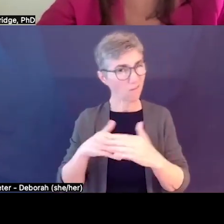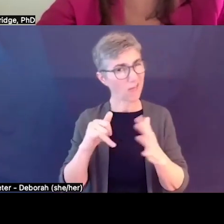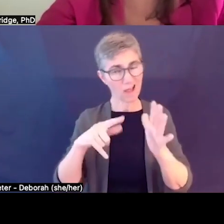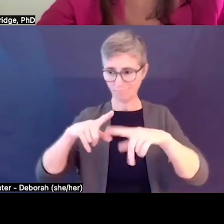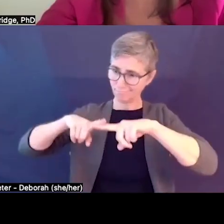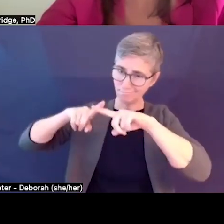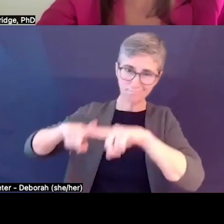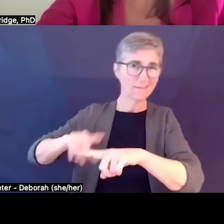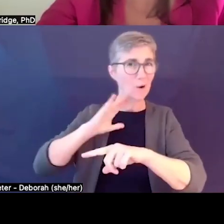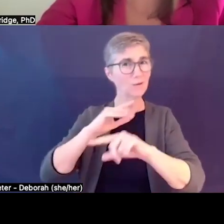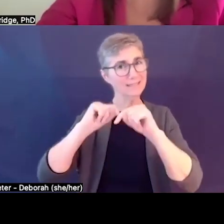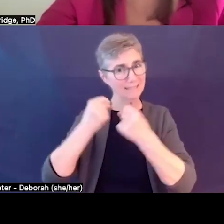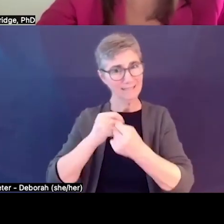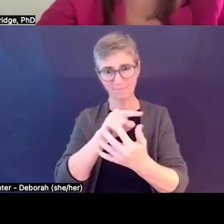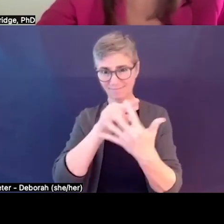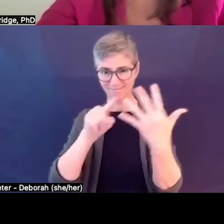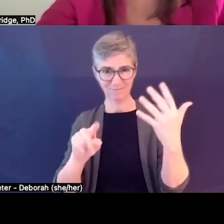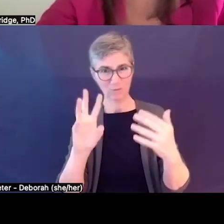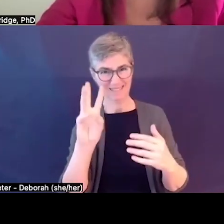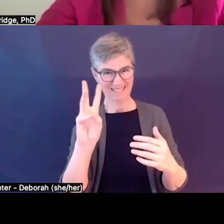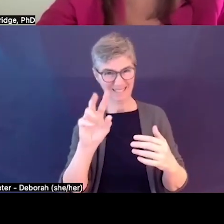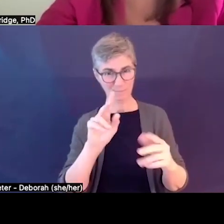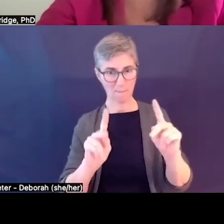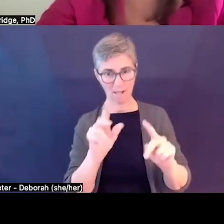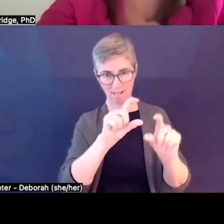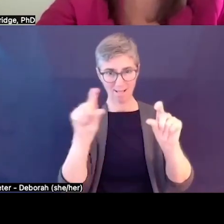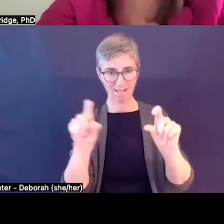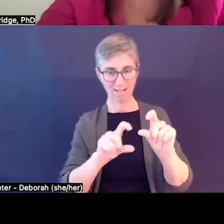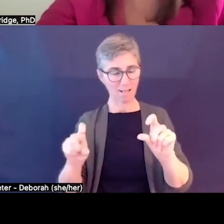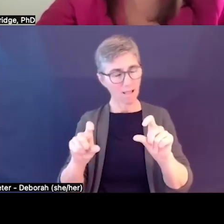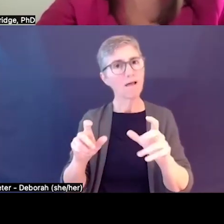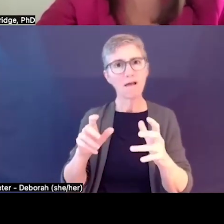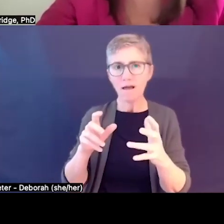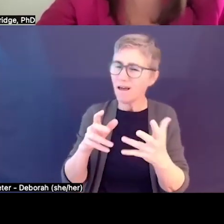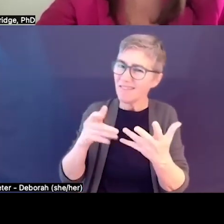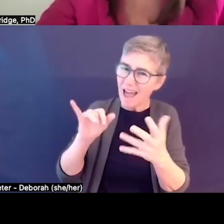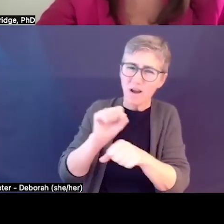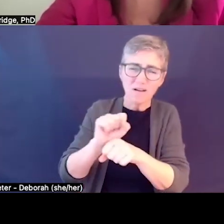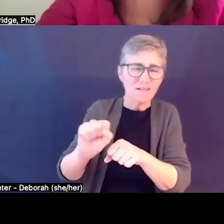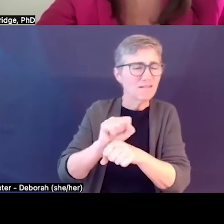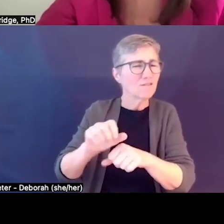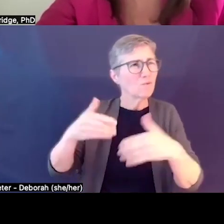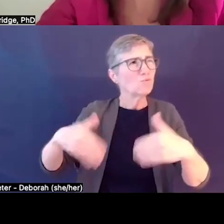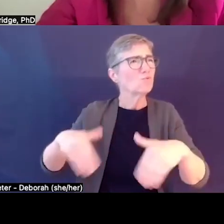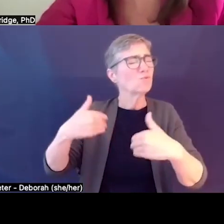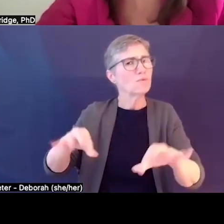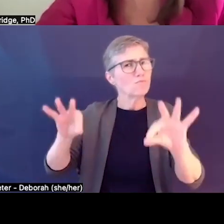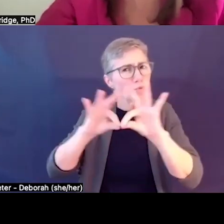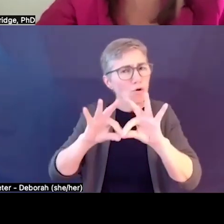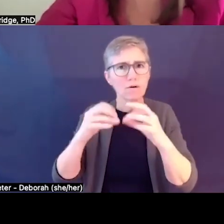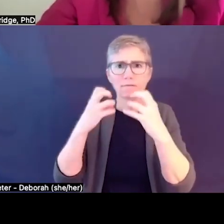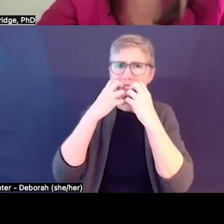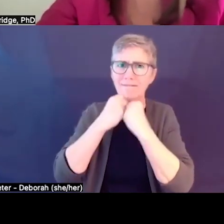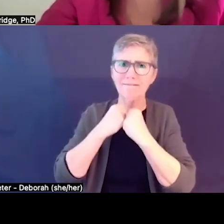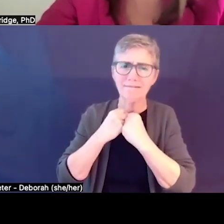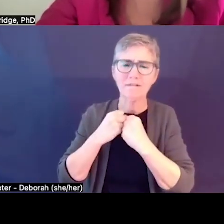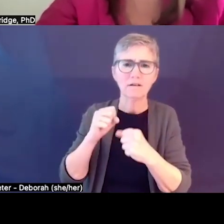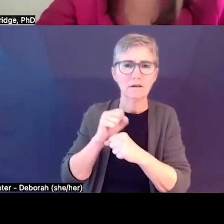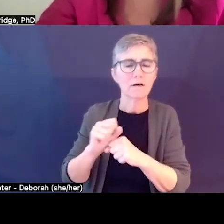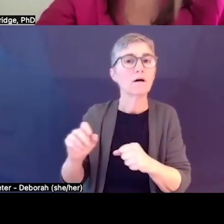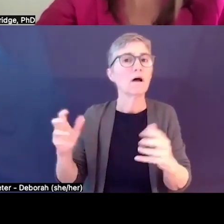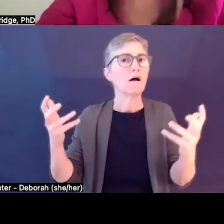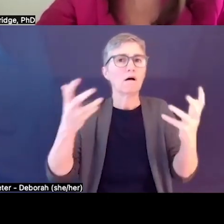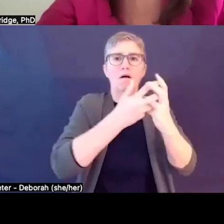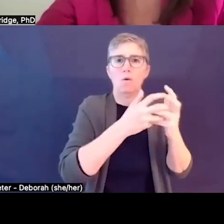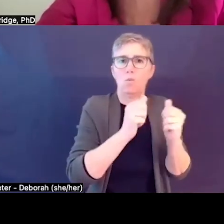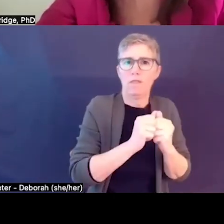here on the slide. This group of individuals has done and continues to do incredible work that is essential to our partnership with the Office of Community